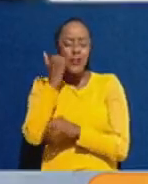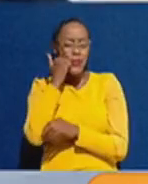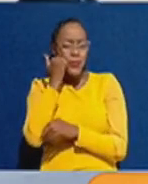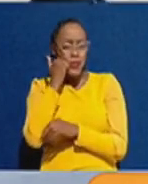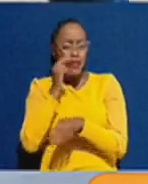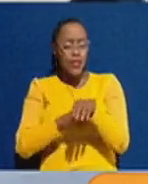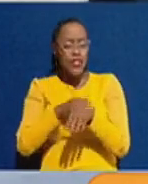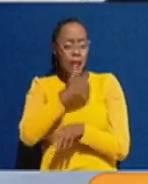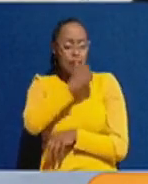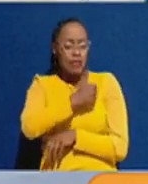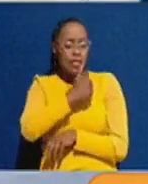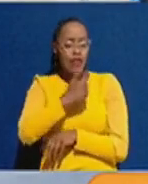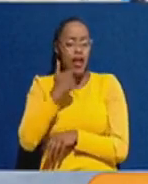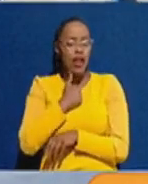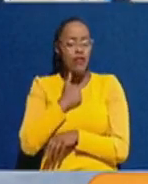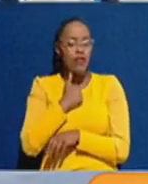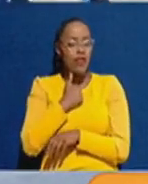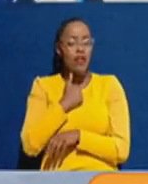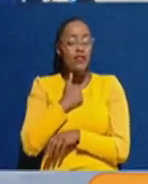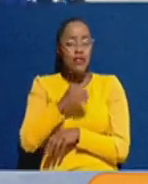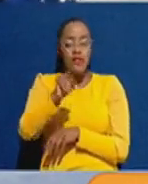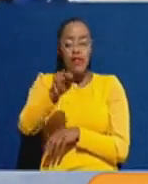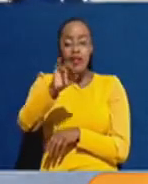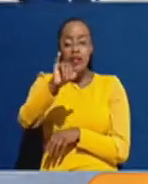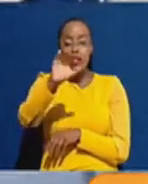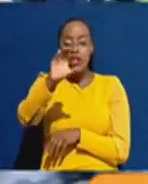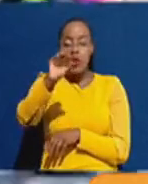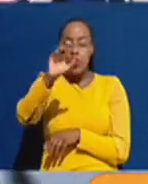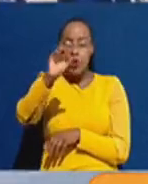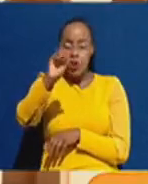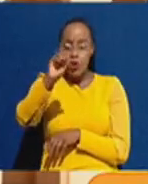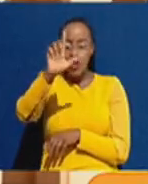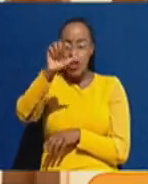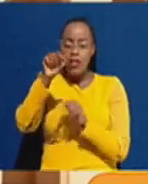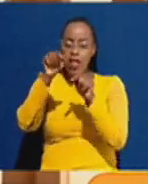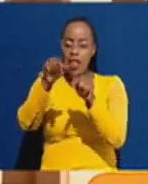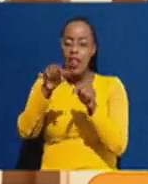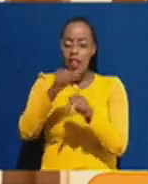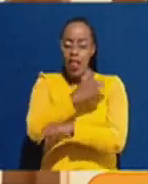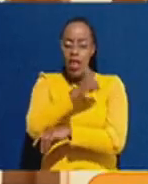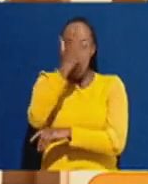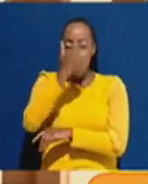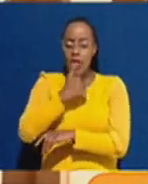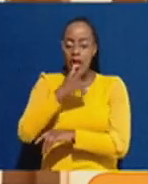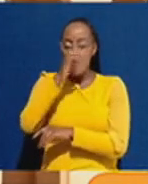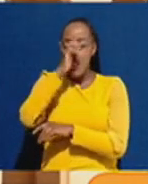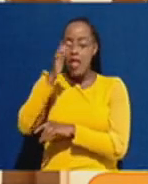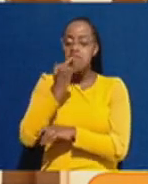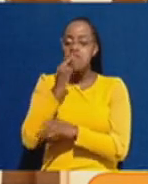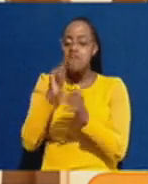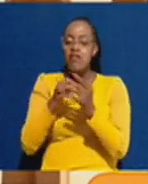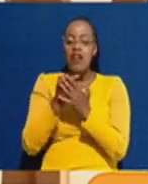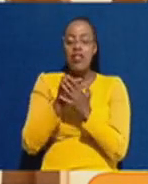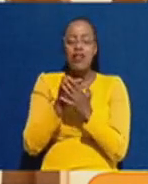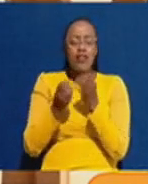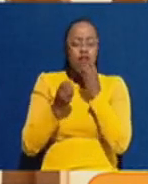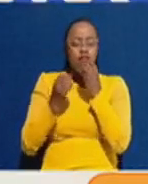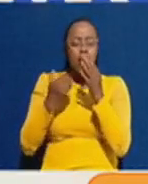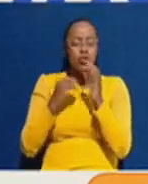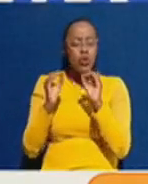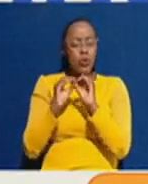during surgery. Nicholas Kitony is now accusing the hospital of negligence, claiming that he was kept in the dark about